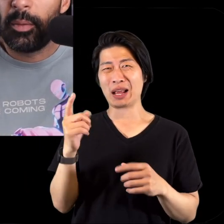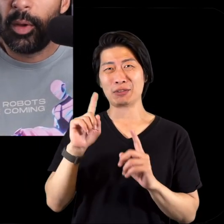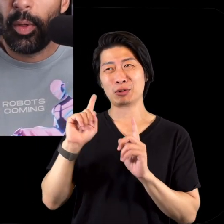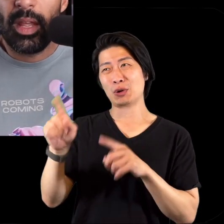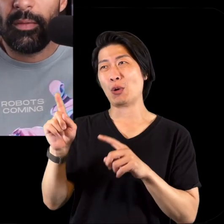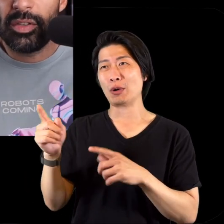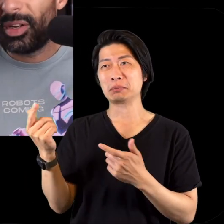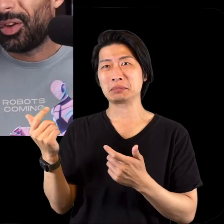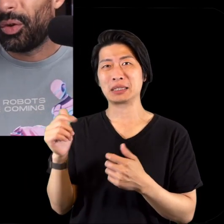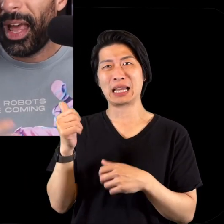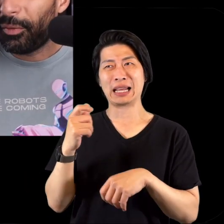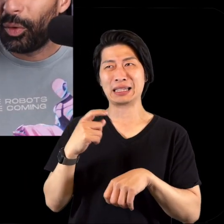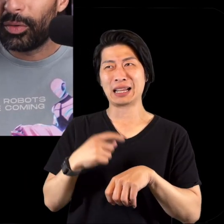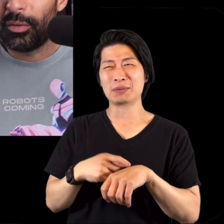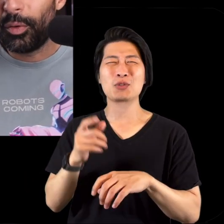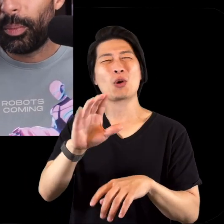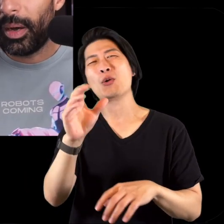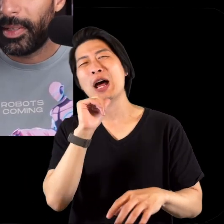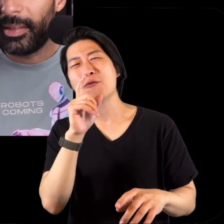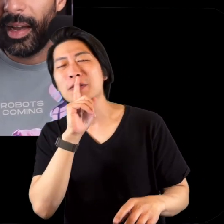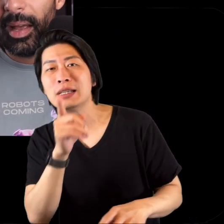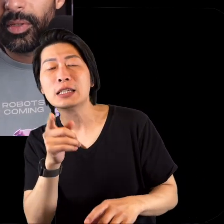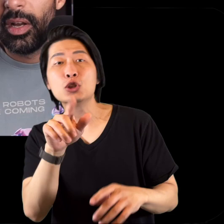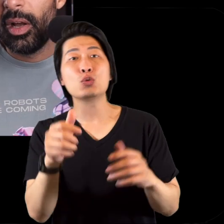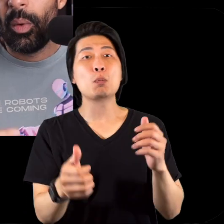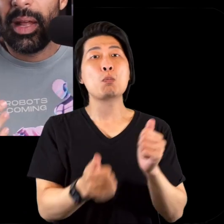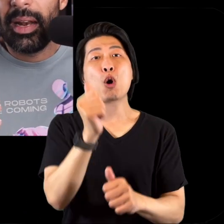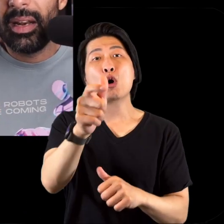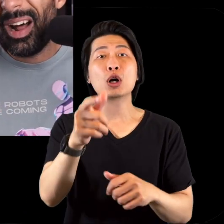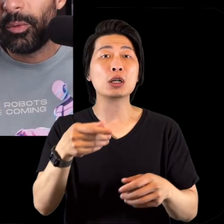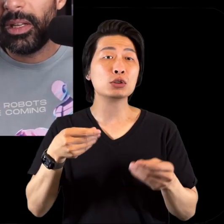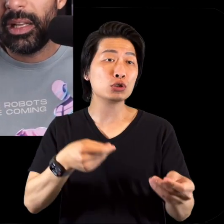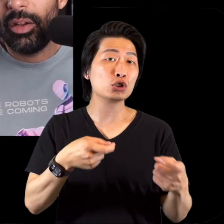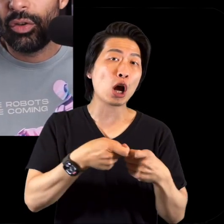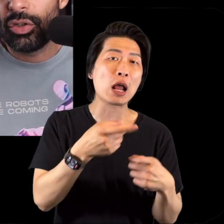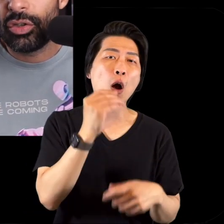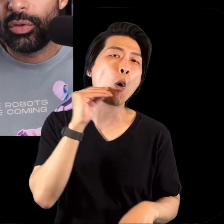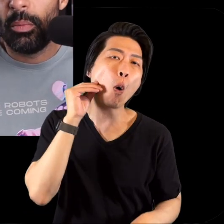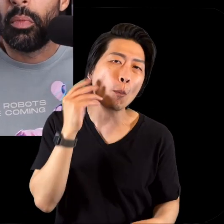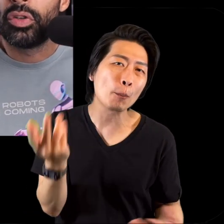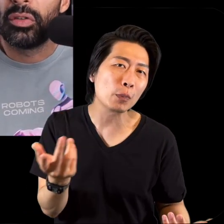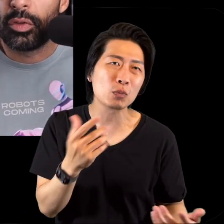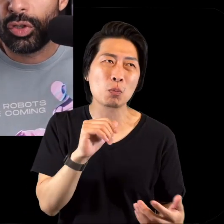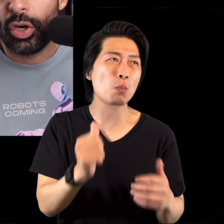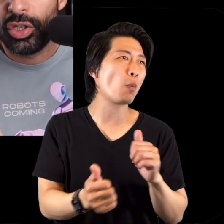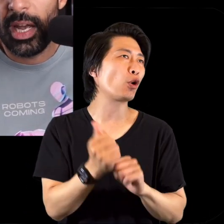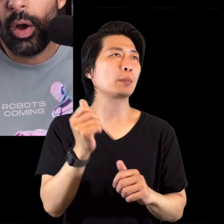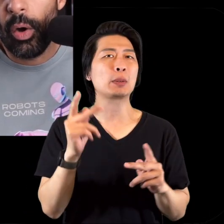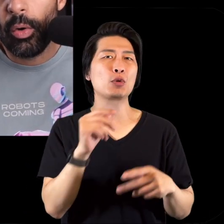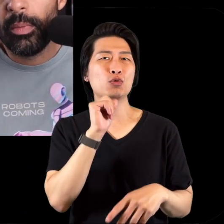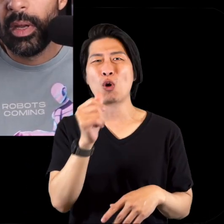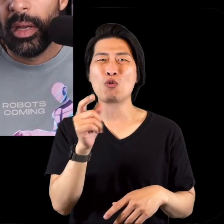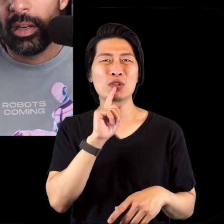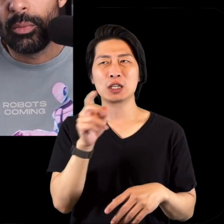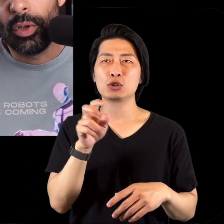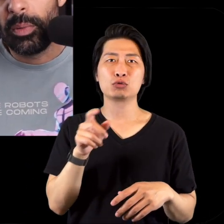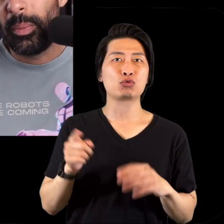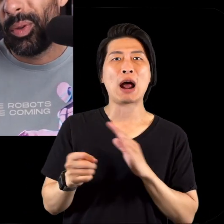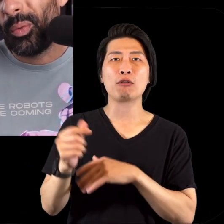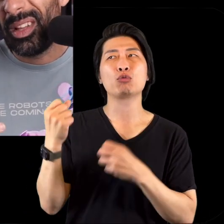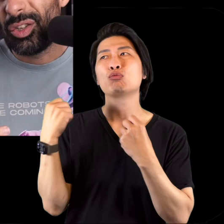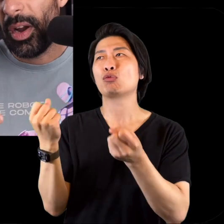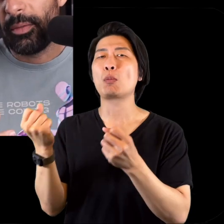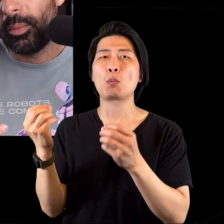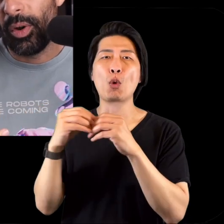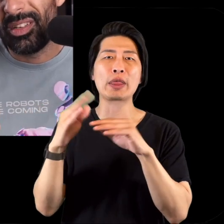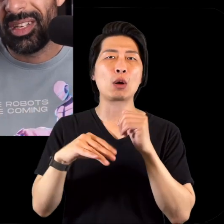if you're not familiar with EVs, you're like, you only have to go to the fuel pump 10 times. Well, not really. You're just doing most of your charging at home because most people